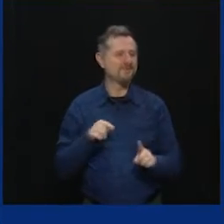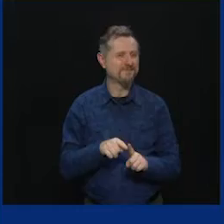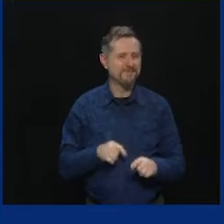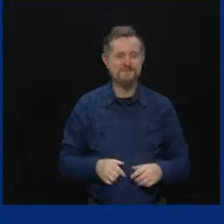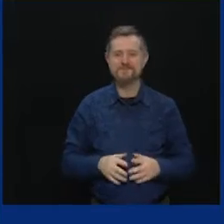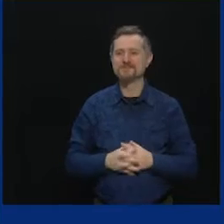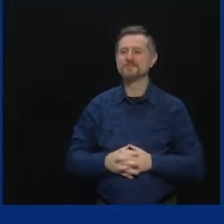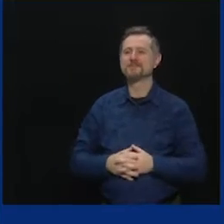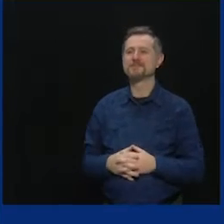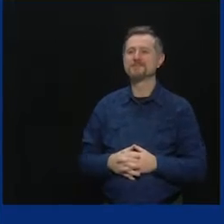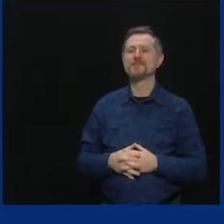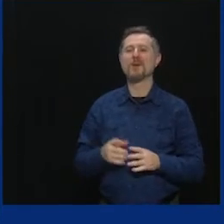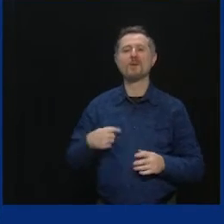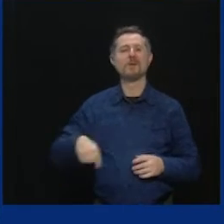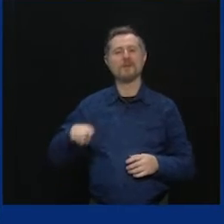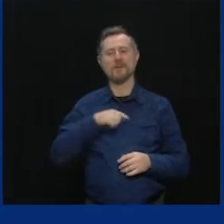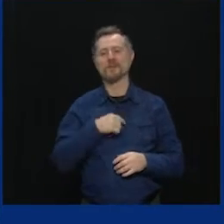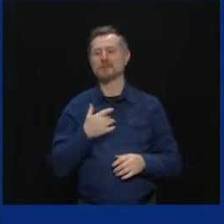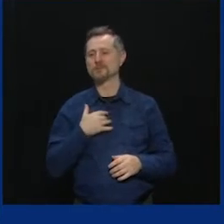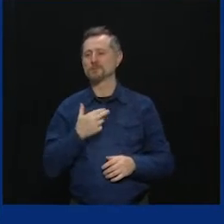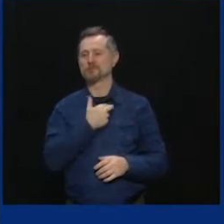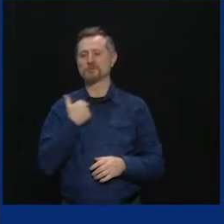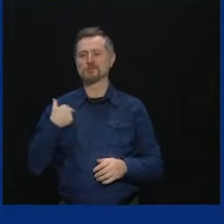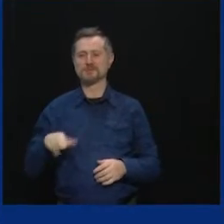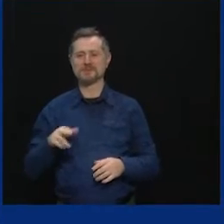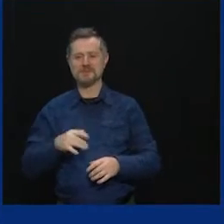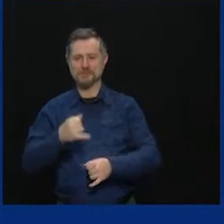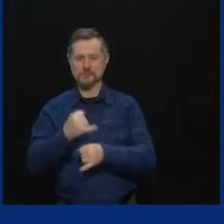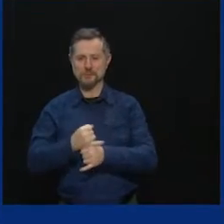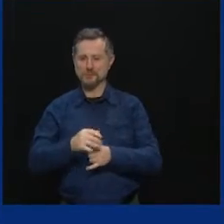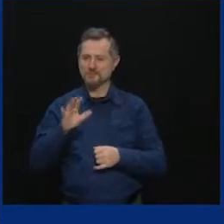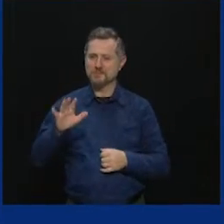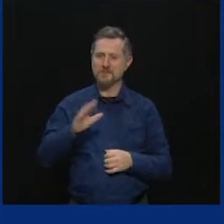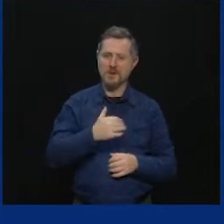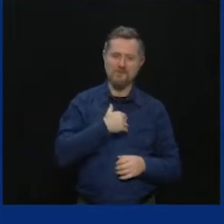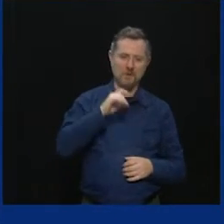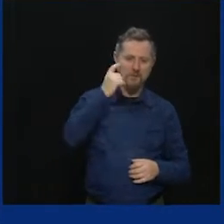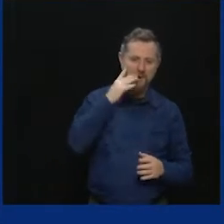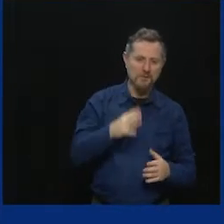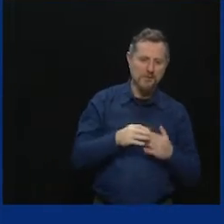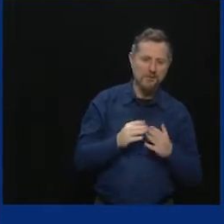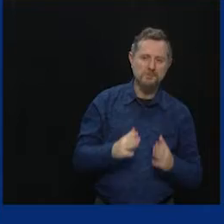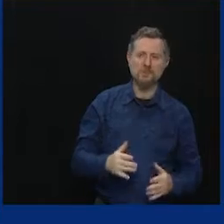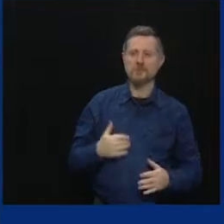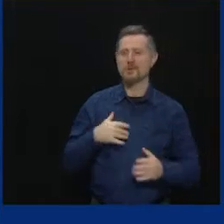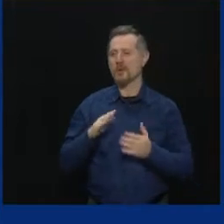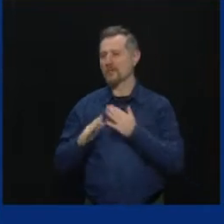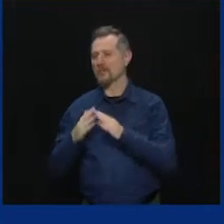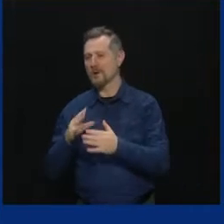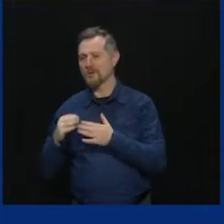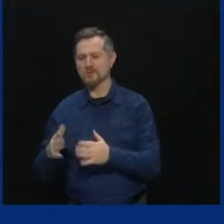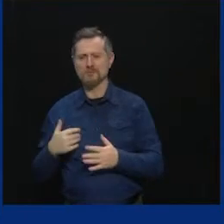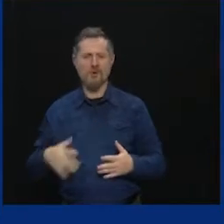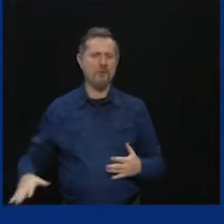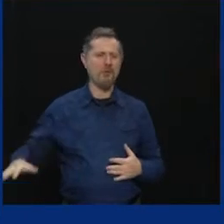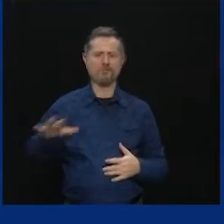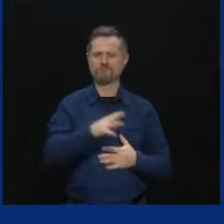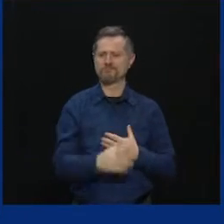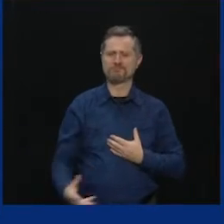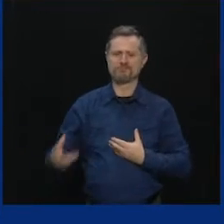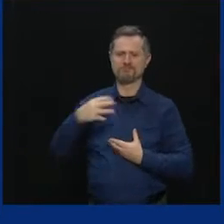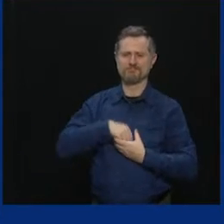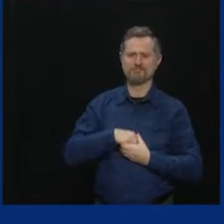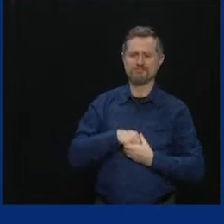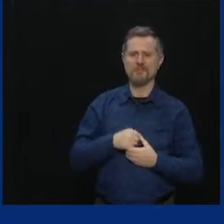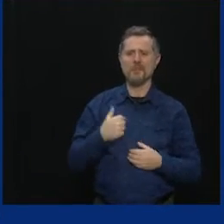participation of our faith-based community, as well as our elected officials and community leaders, to join us in helping to put the neighbor back in the